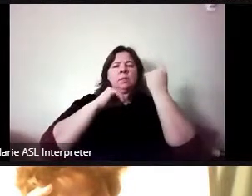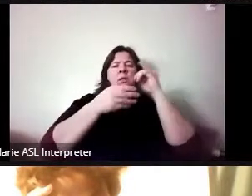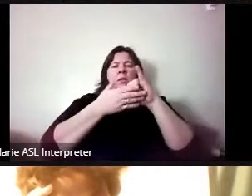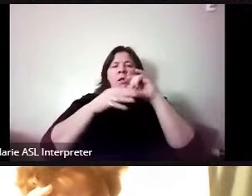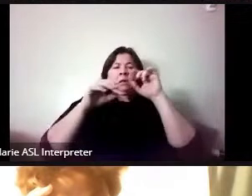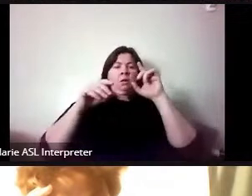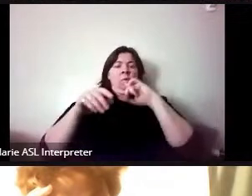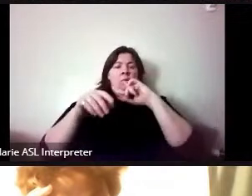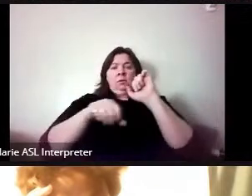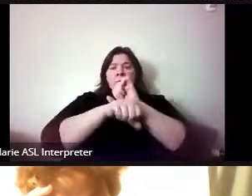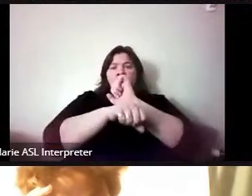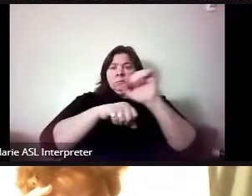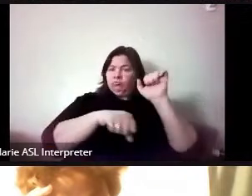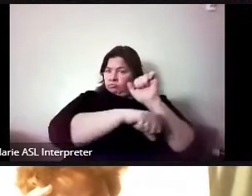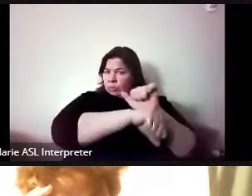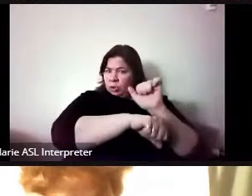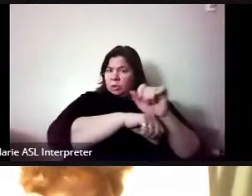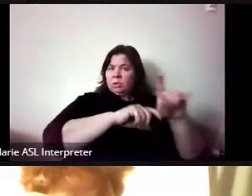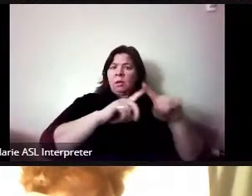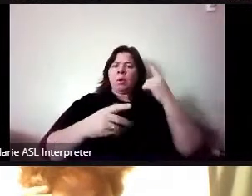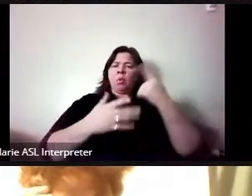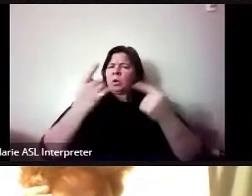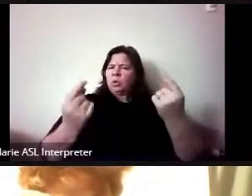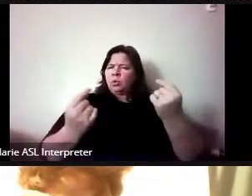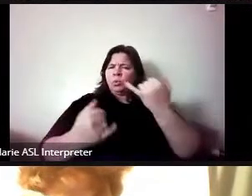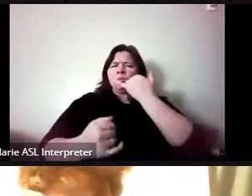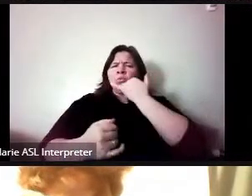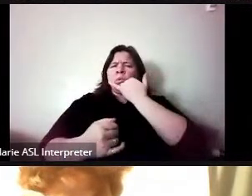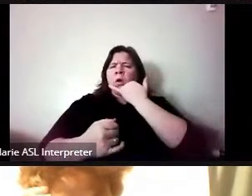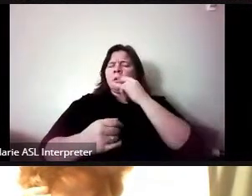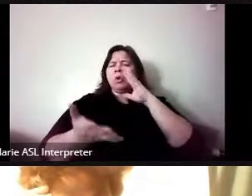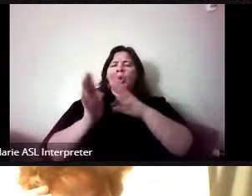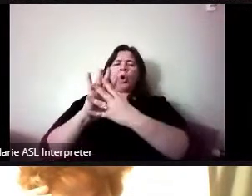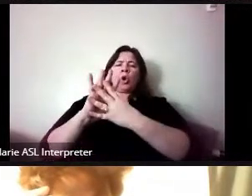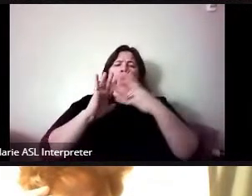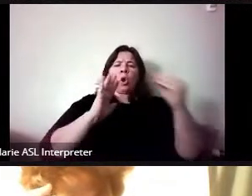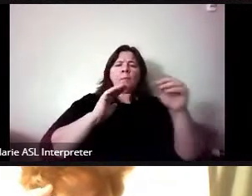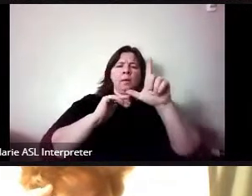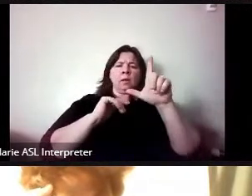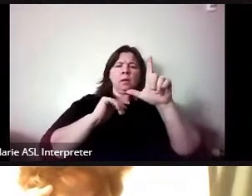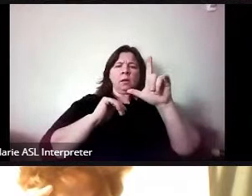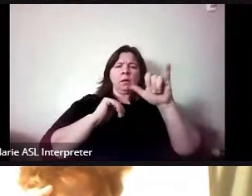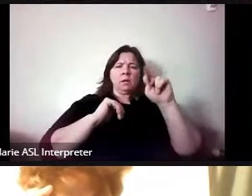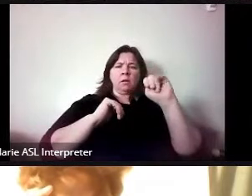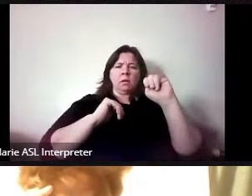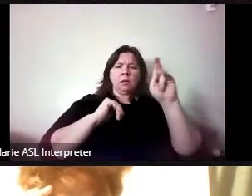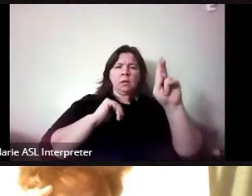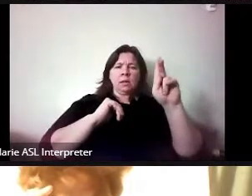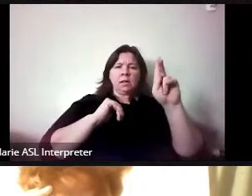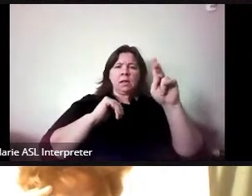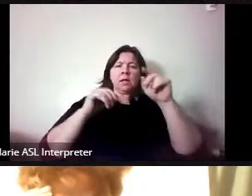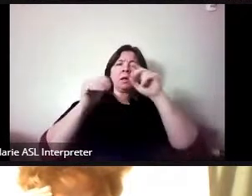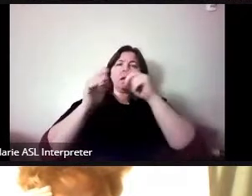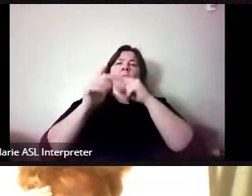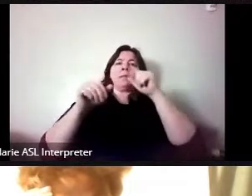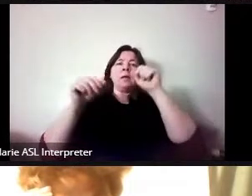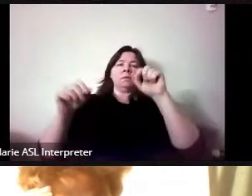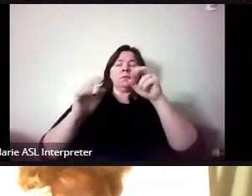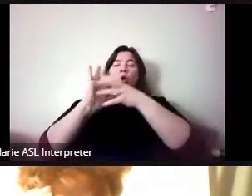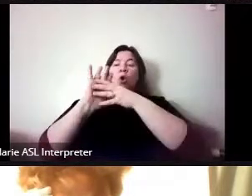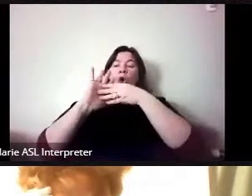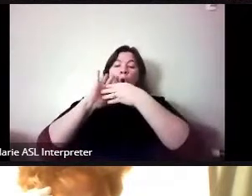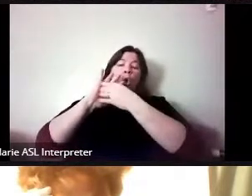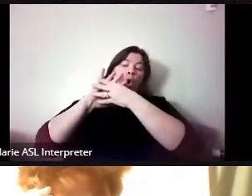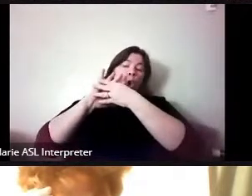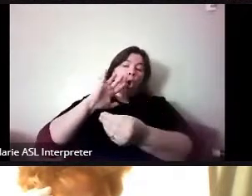does work, and I'm not sure what you're doing wrong. You just got to copy the link and then paste it into notes or